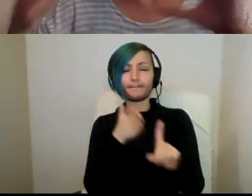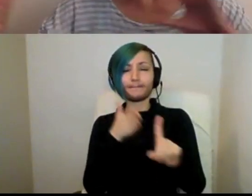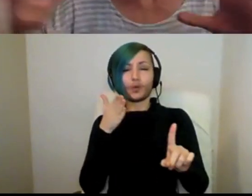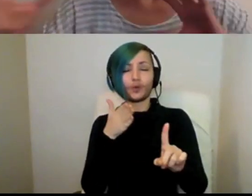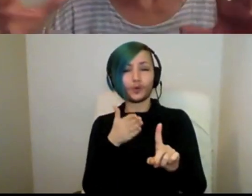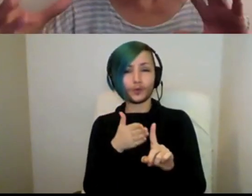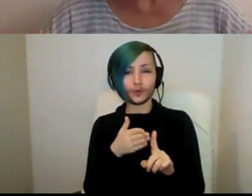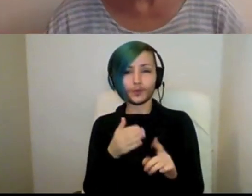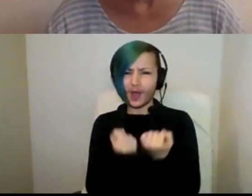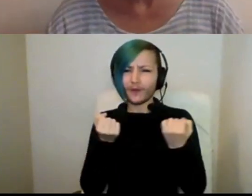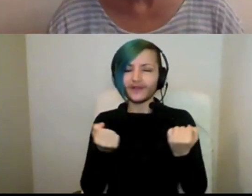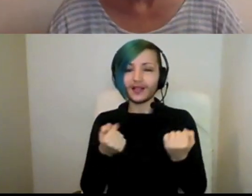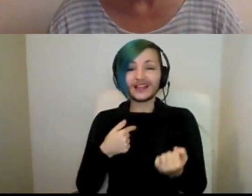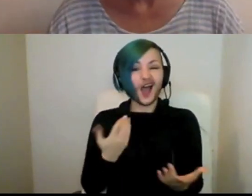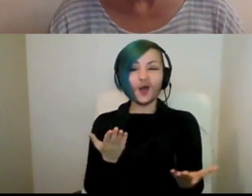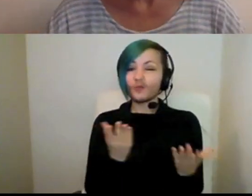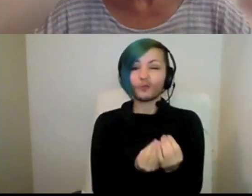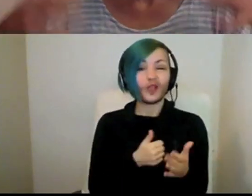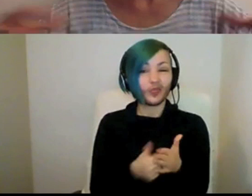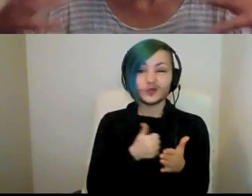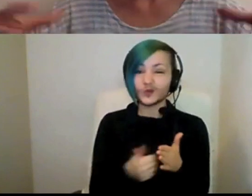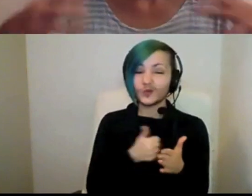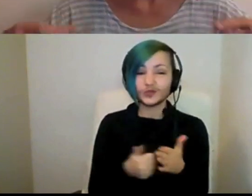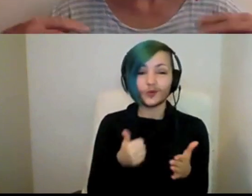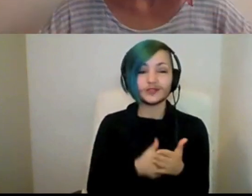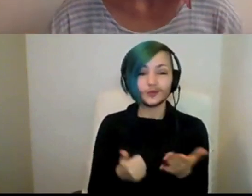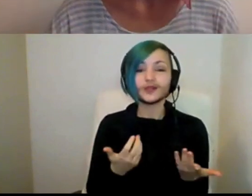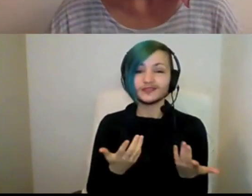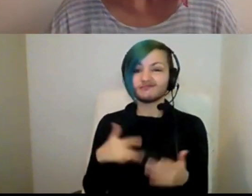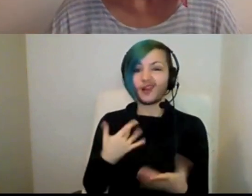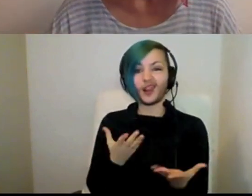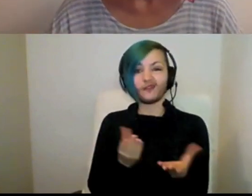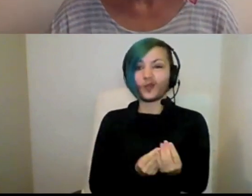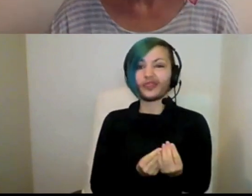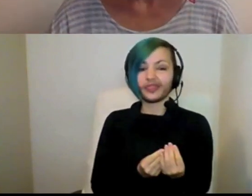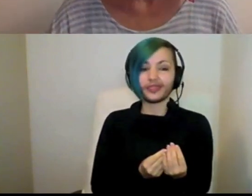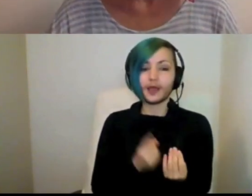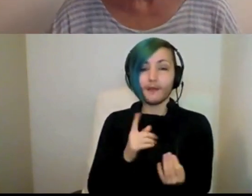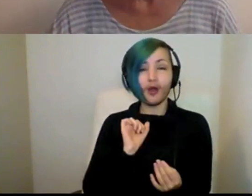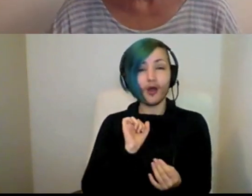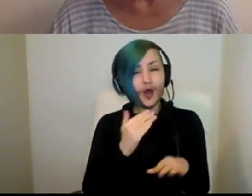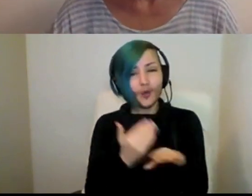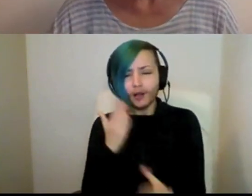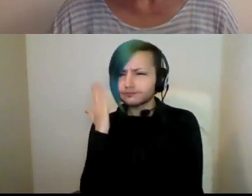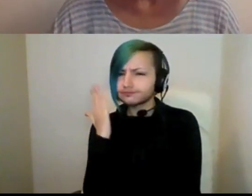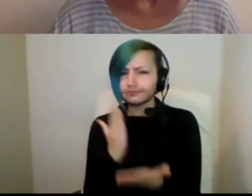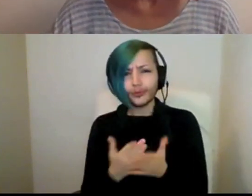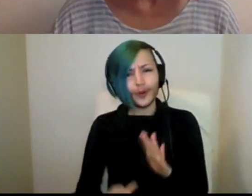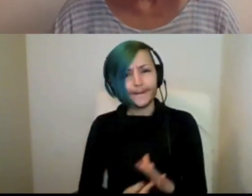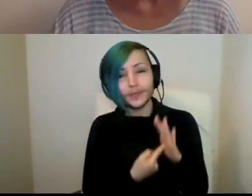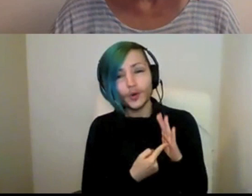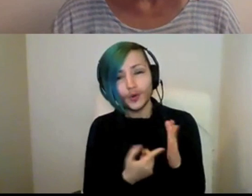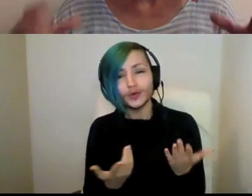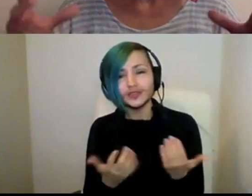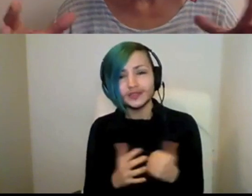it all the time, you don't necessarily, you know, you're there living with it, but her work is so important. And we